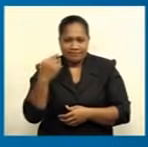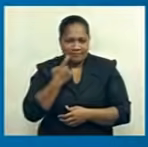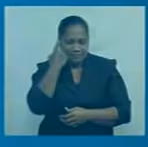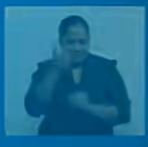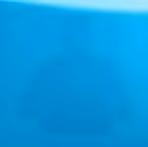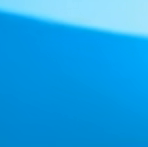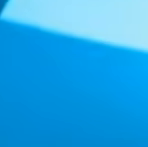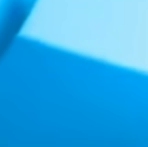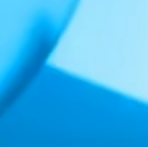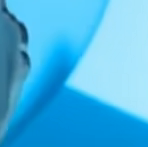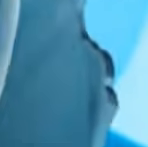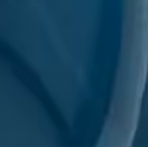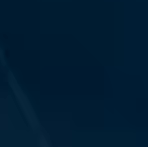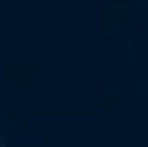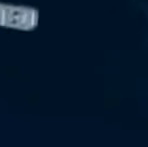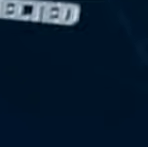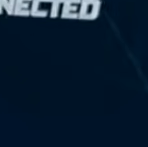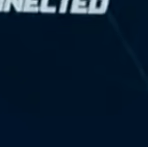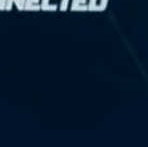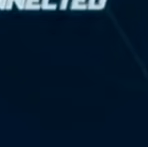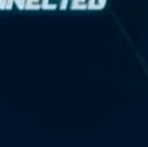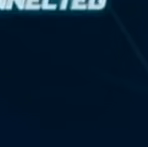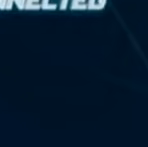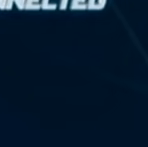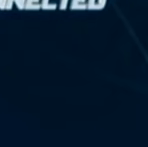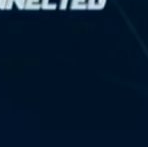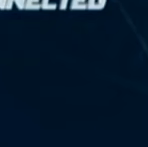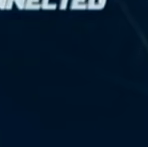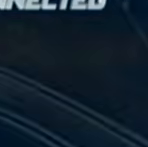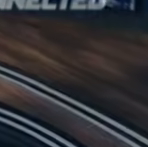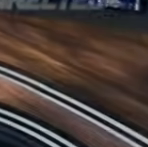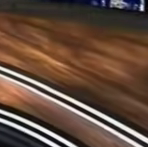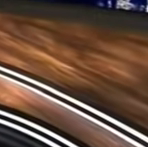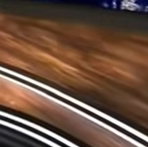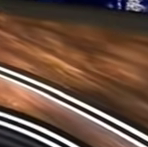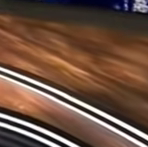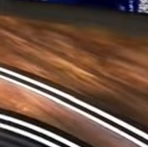From the studios of FBC Suva, Atera Lendua.